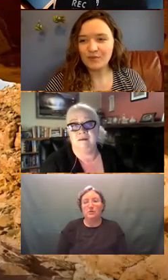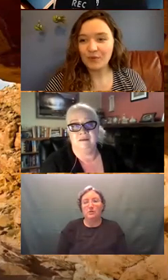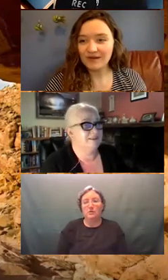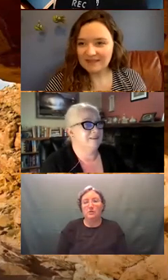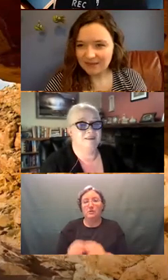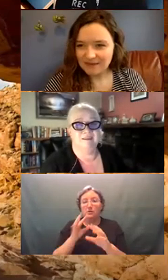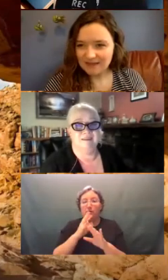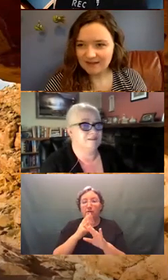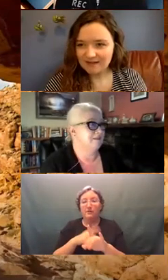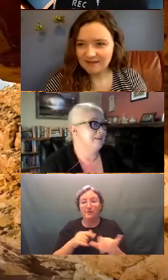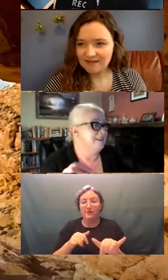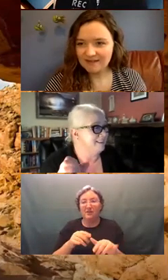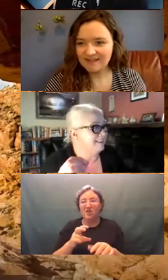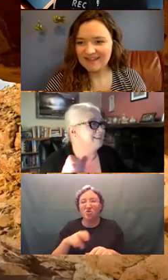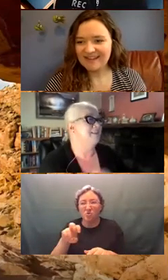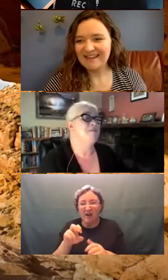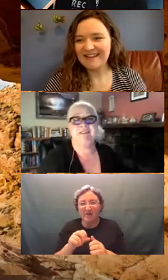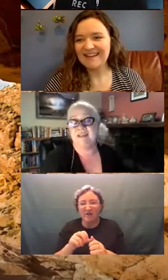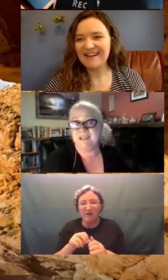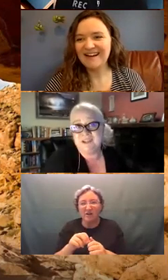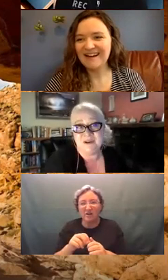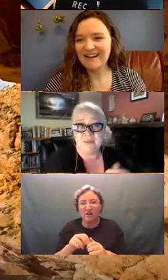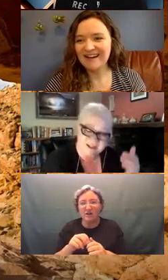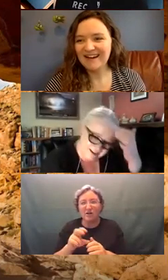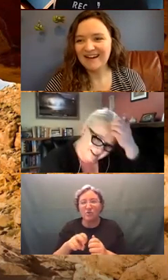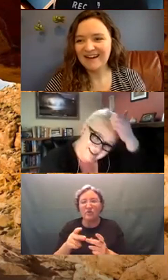Travel sport? Is that what you said? Sorry, the travel best things